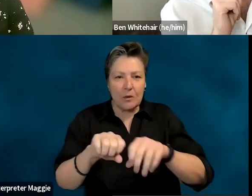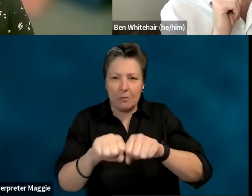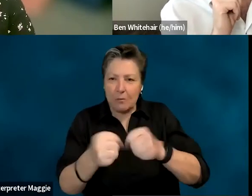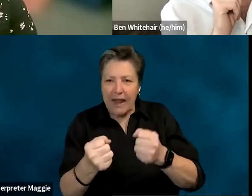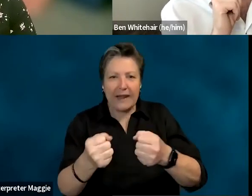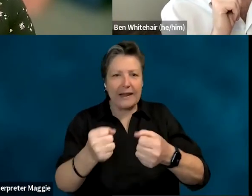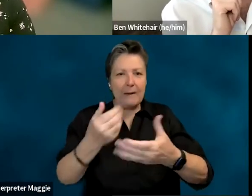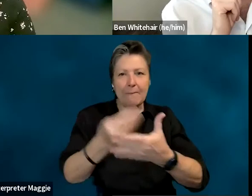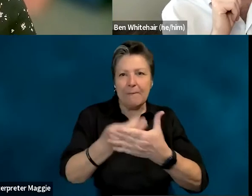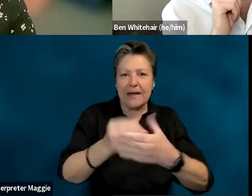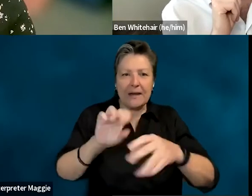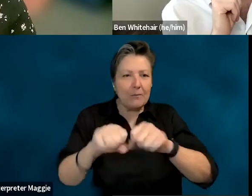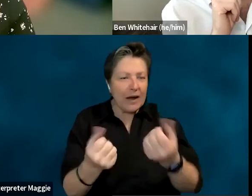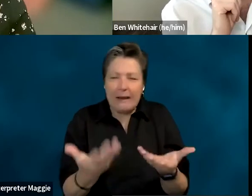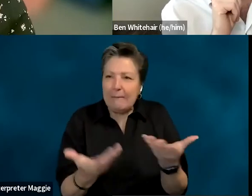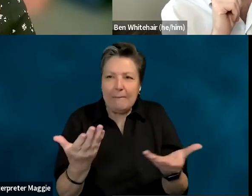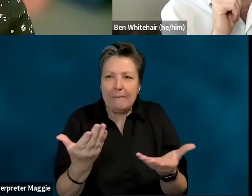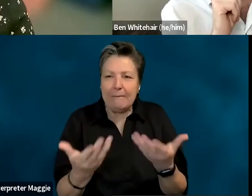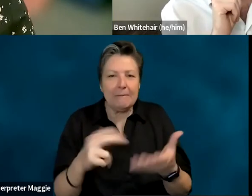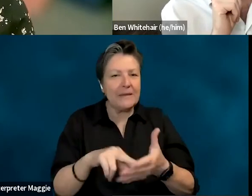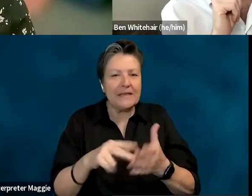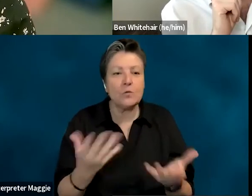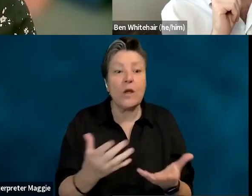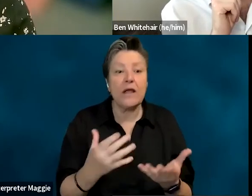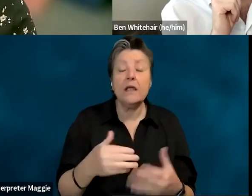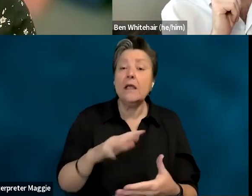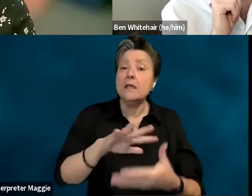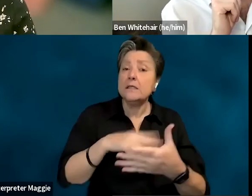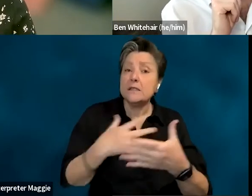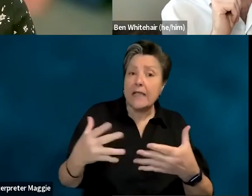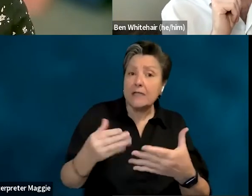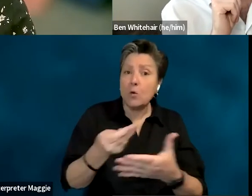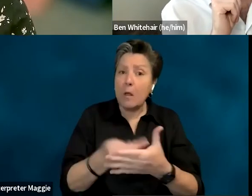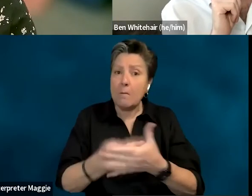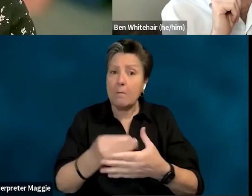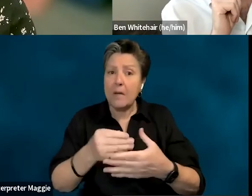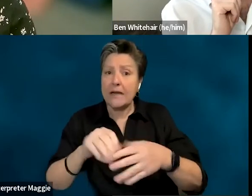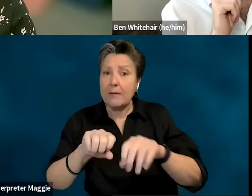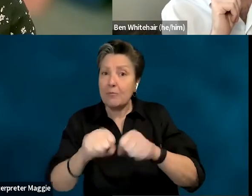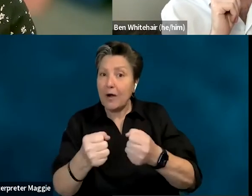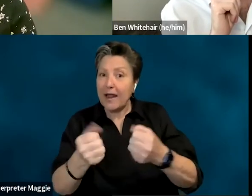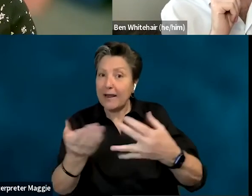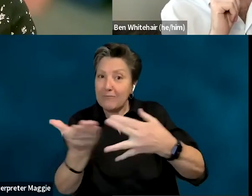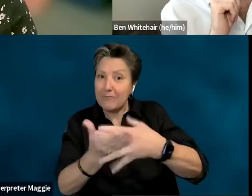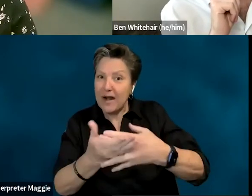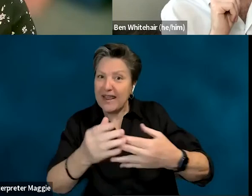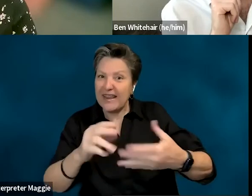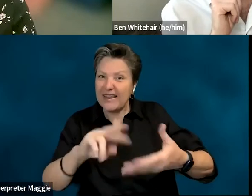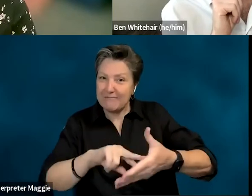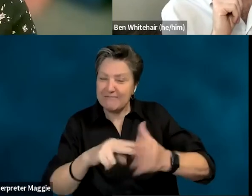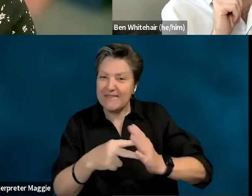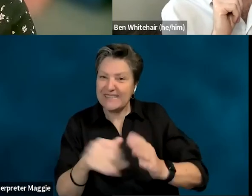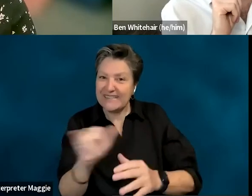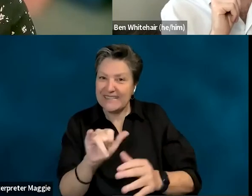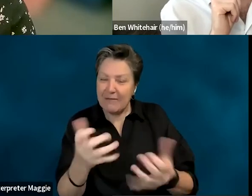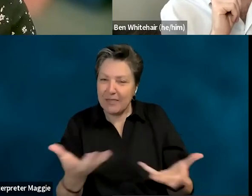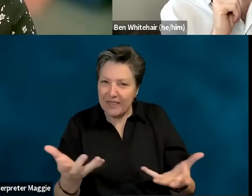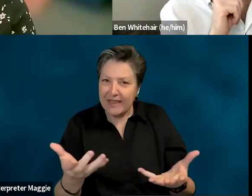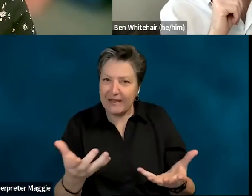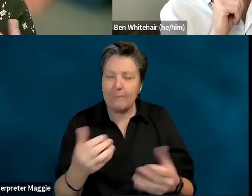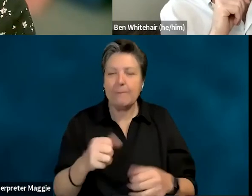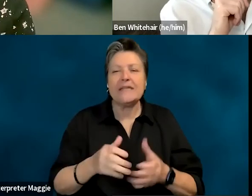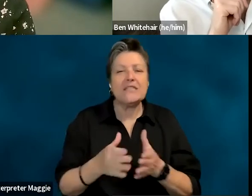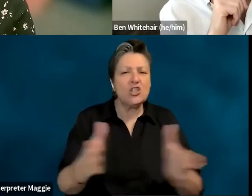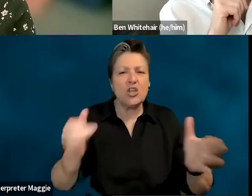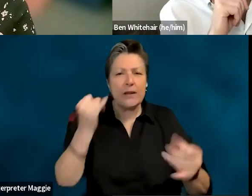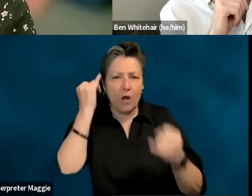course. So money and schedule breaks kind of do the same thing, but they appear in slightly different places. The general idea of